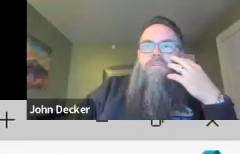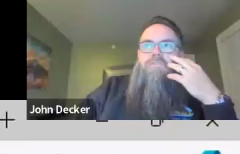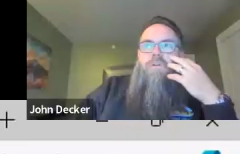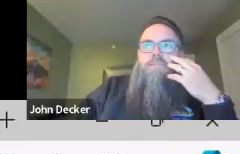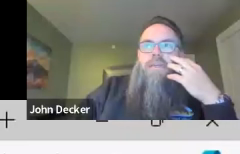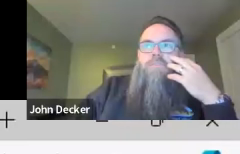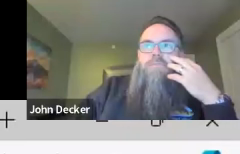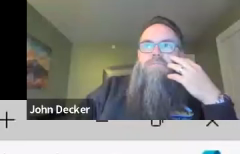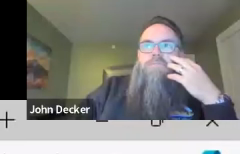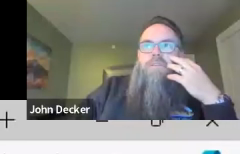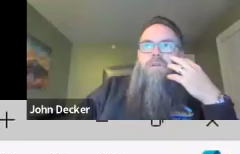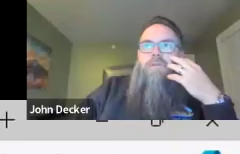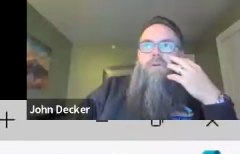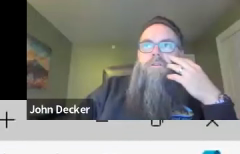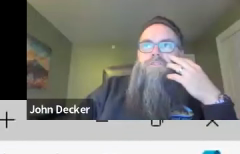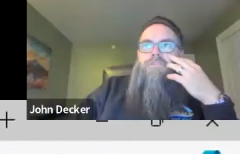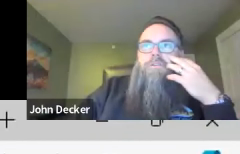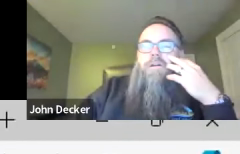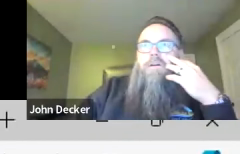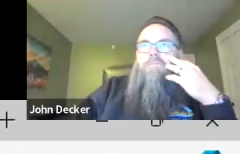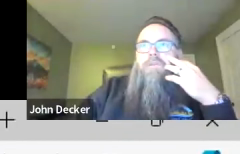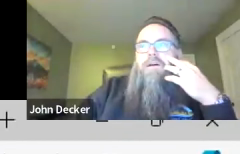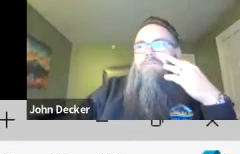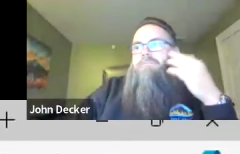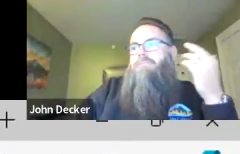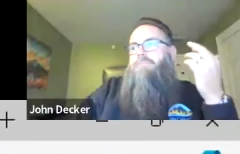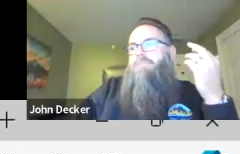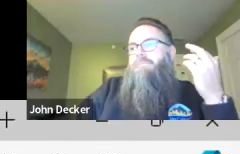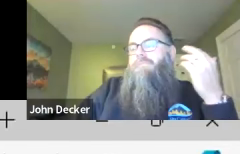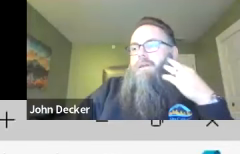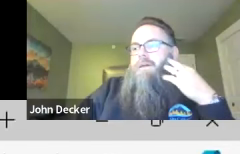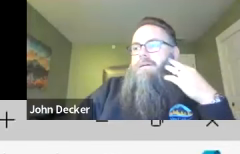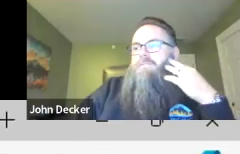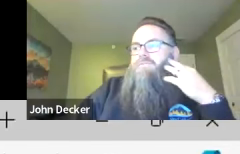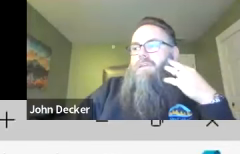all need to be to us at the regional center by March of